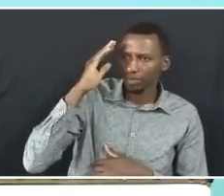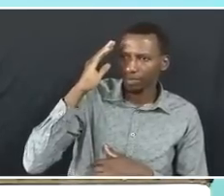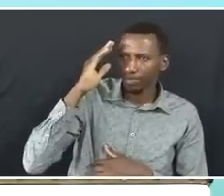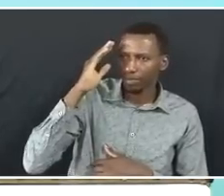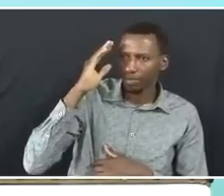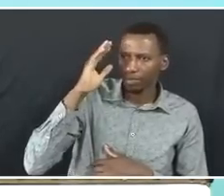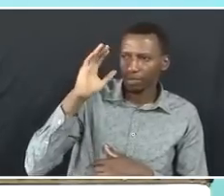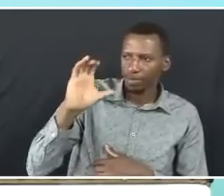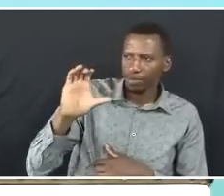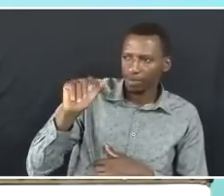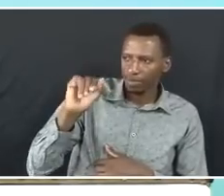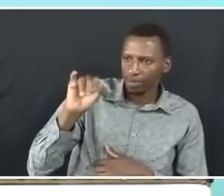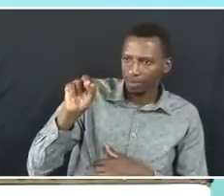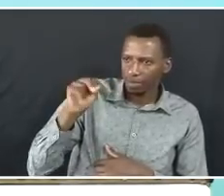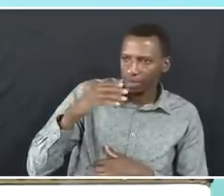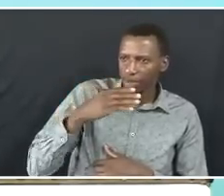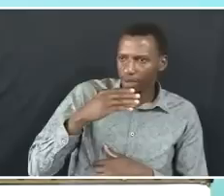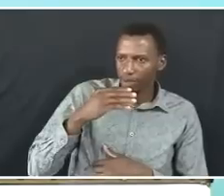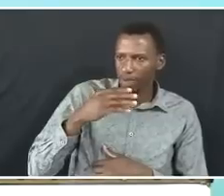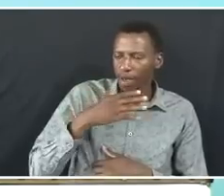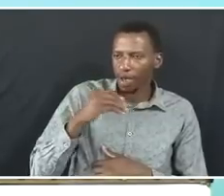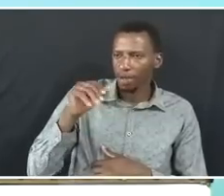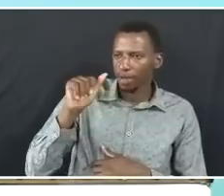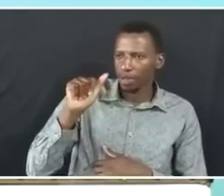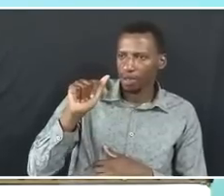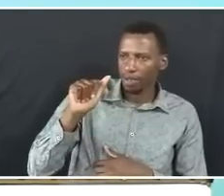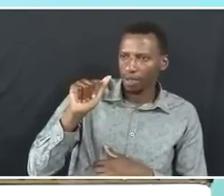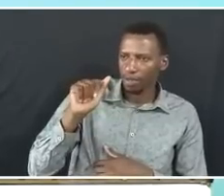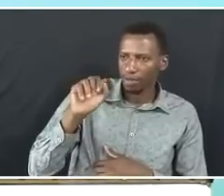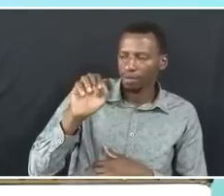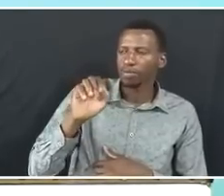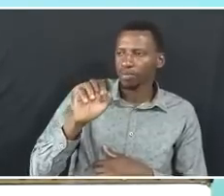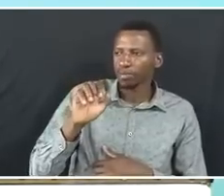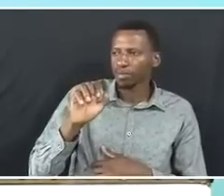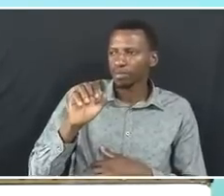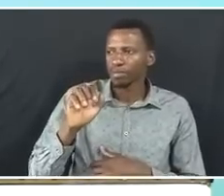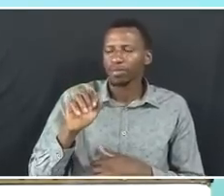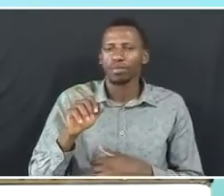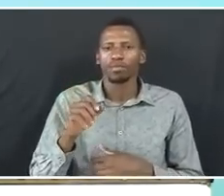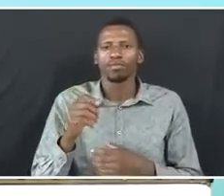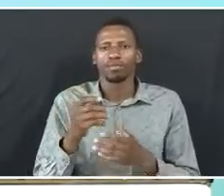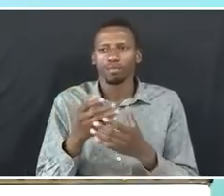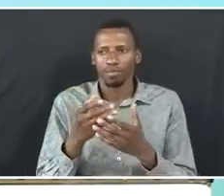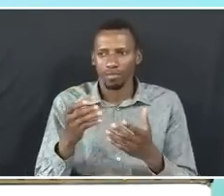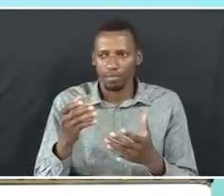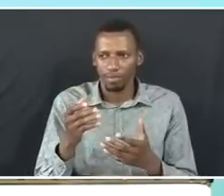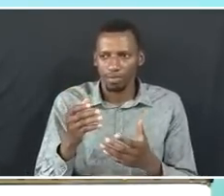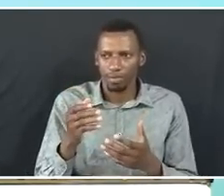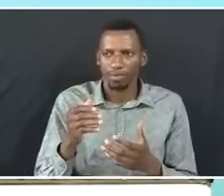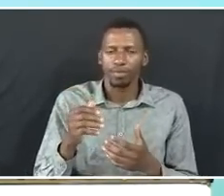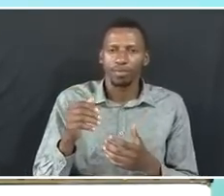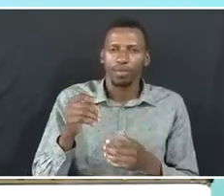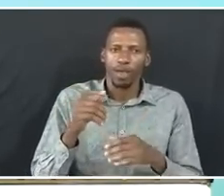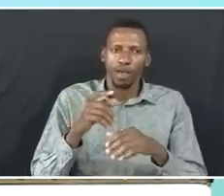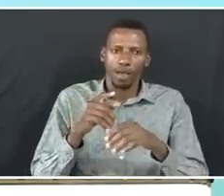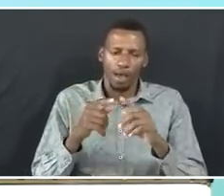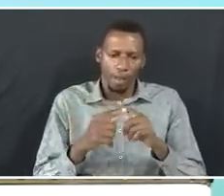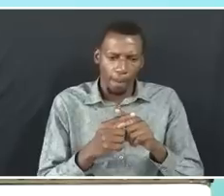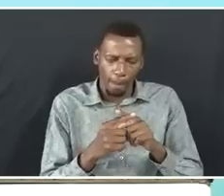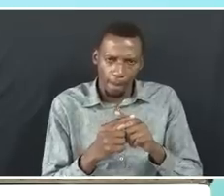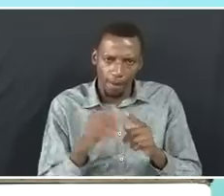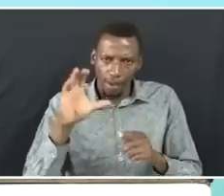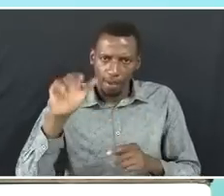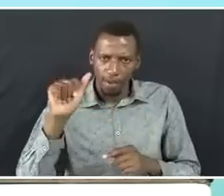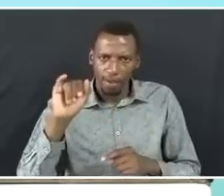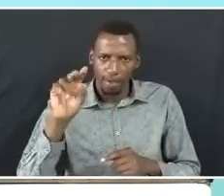The crime of murder. To, when you say to the crime, means there's an addition. To the crime of murder, in